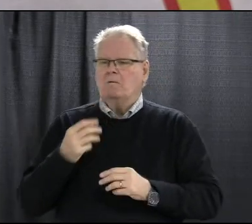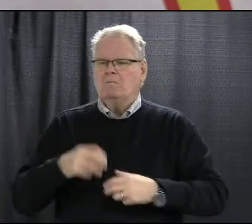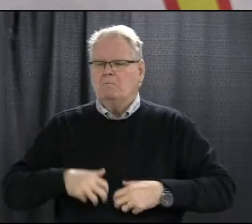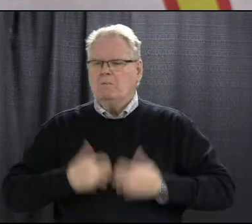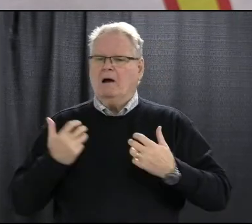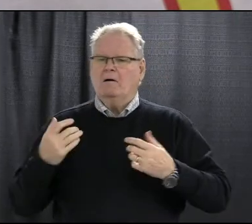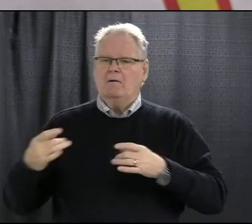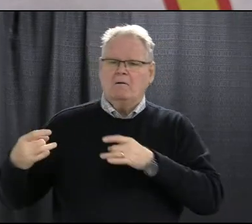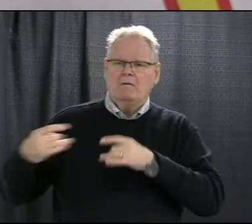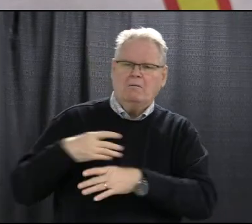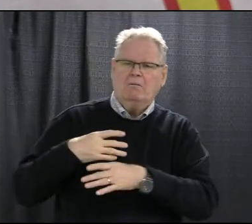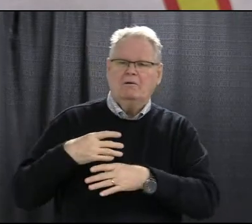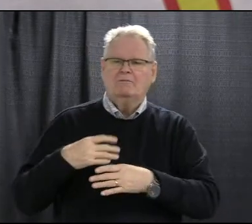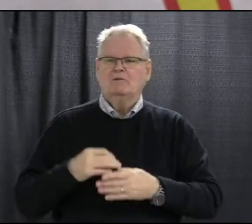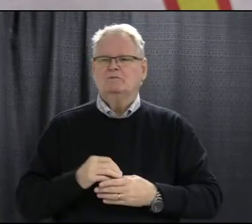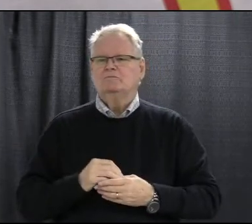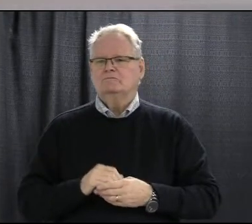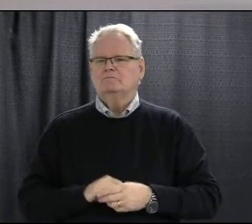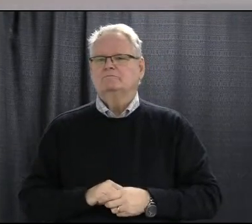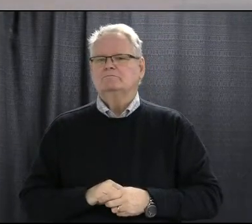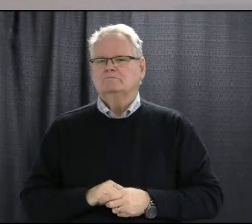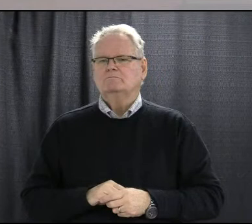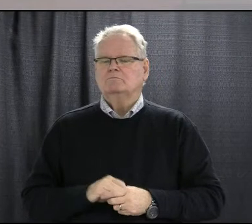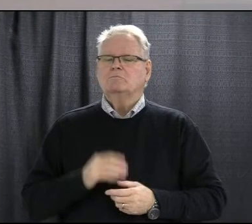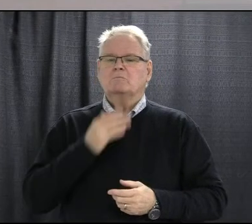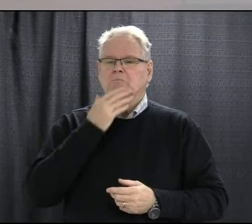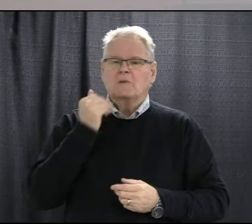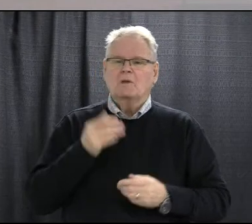and focused recruitment efforts.